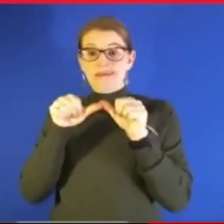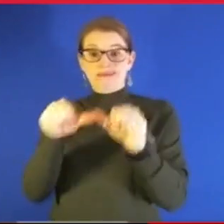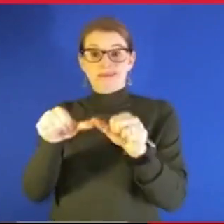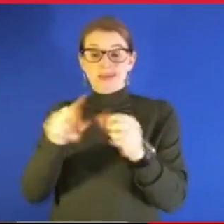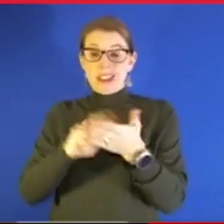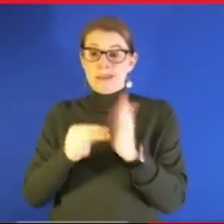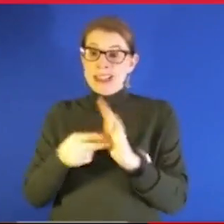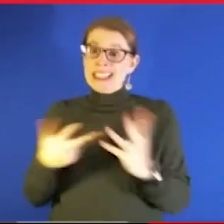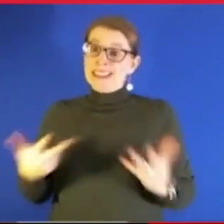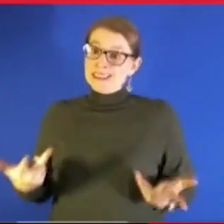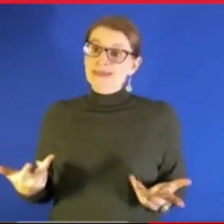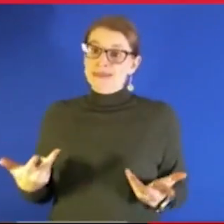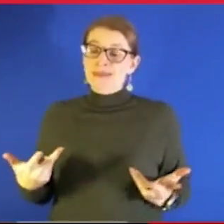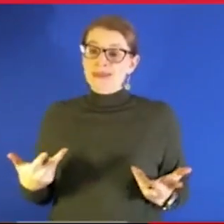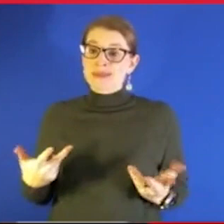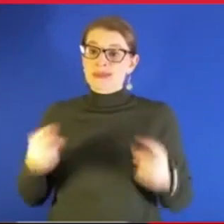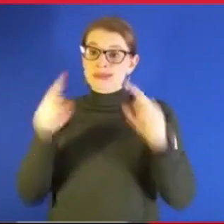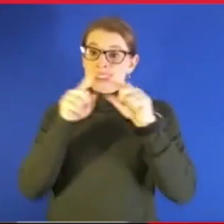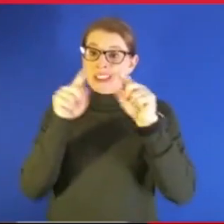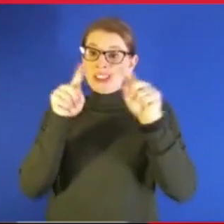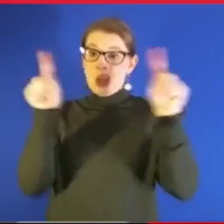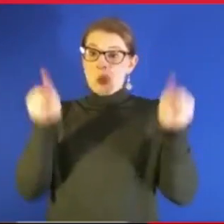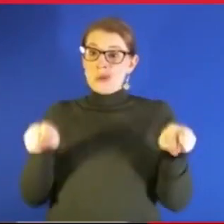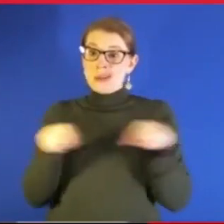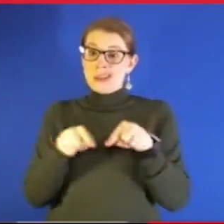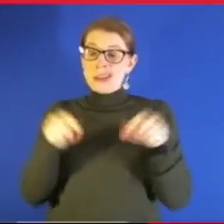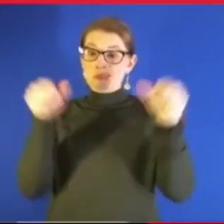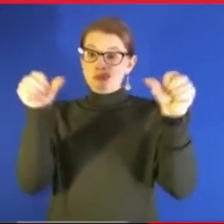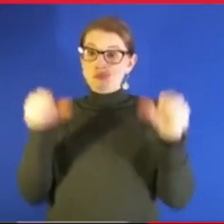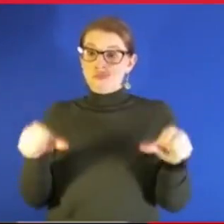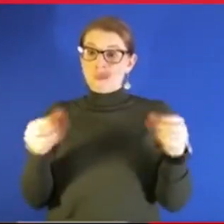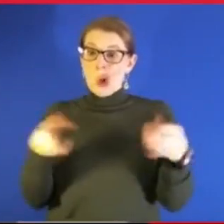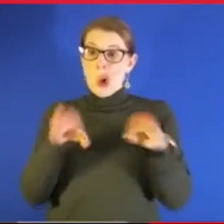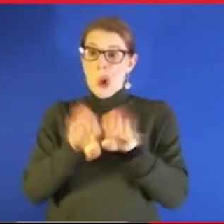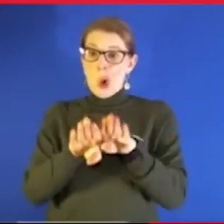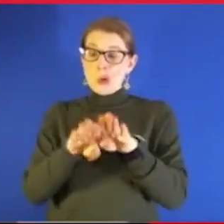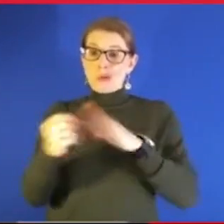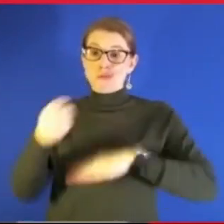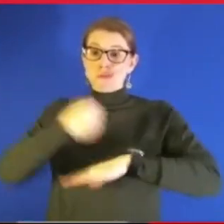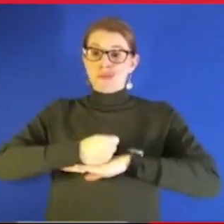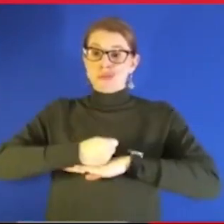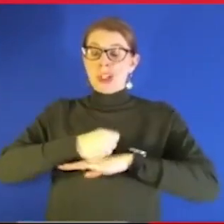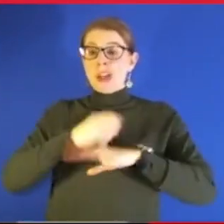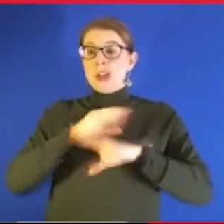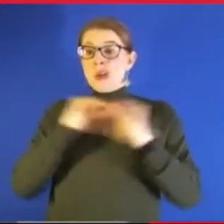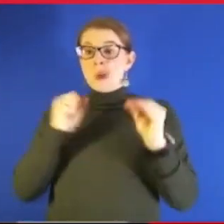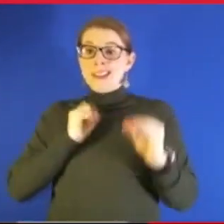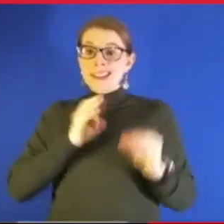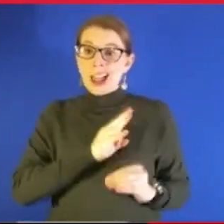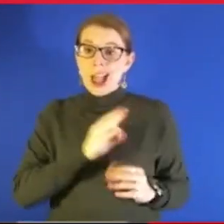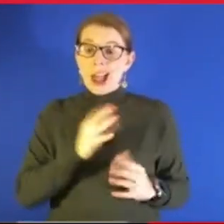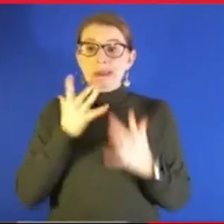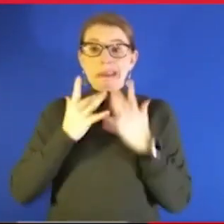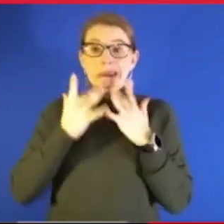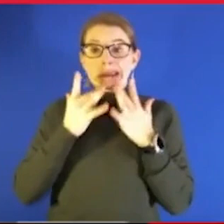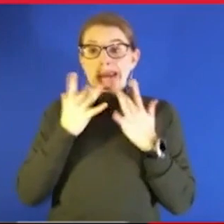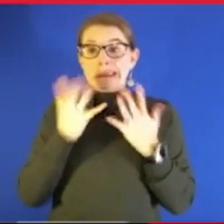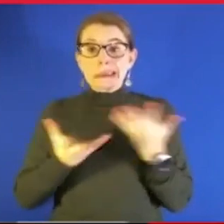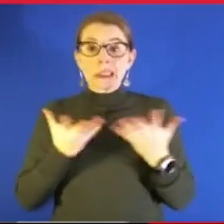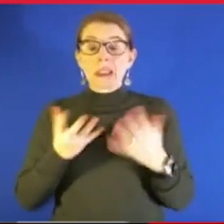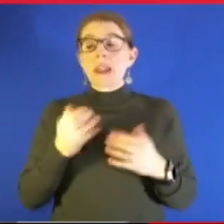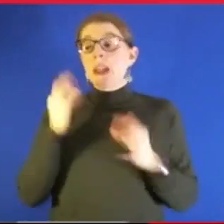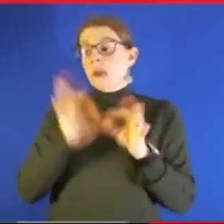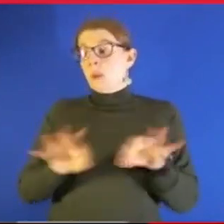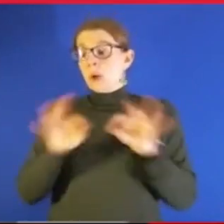see the notes on the door that say, we've had to close down because we don't have the staff. And so I think it's important to realize that this is